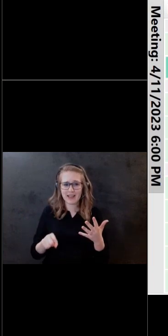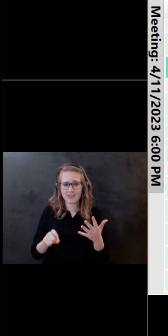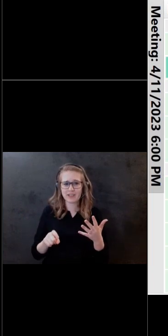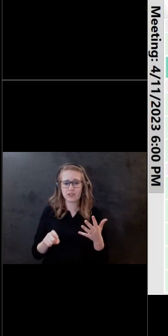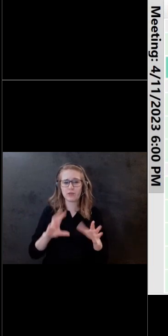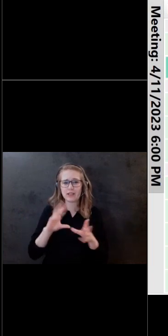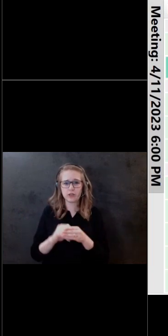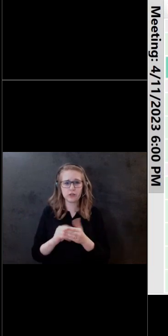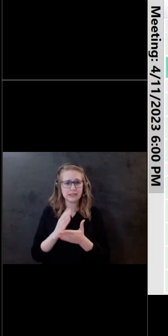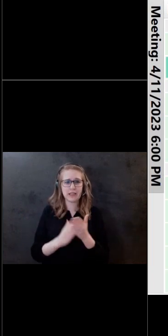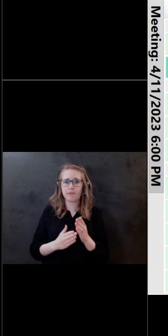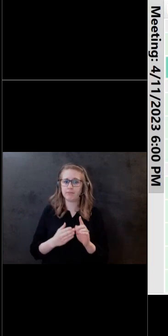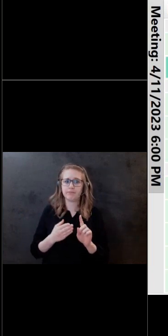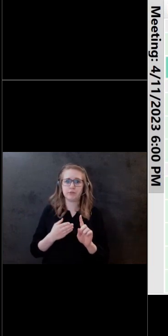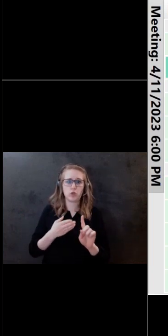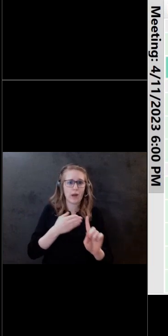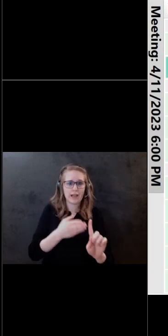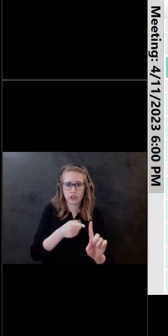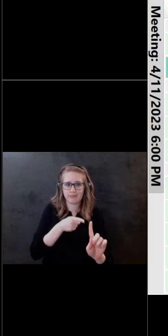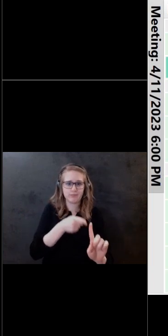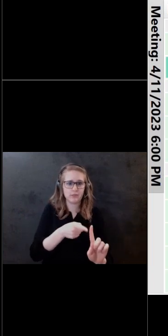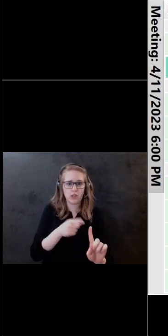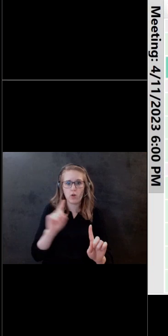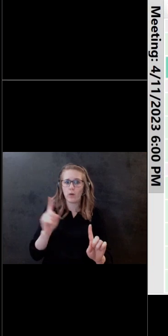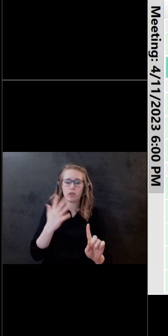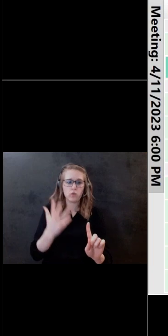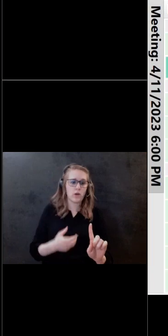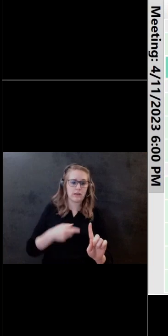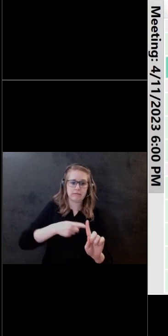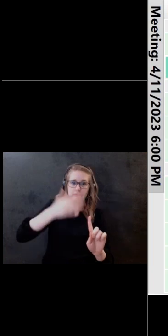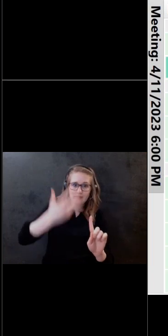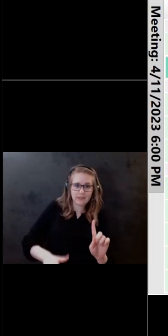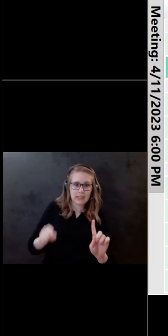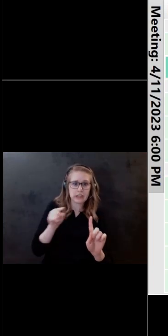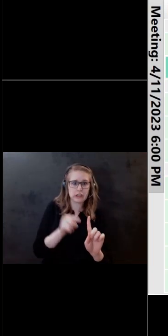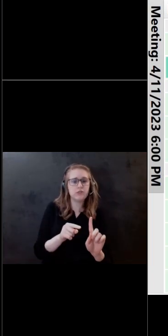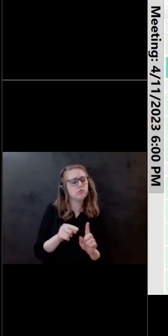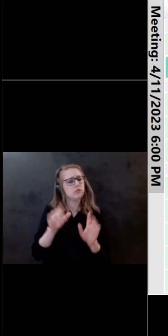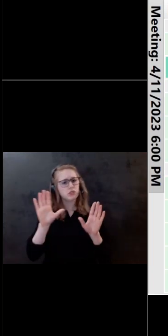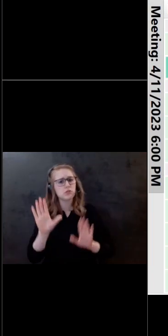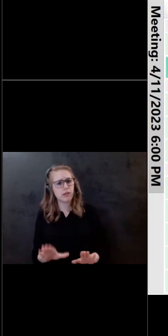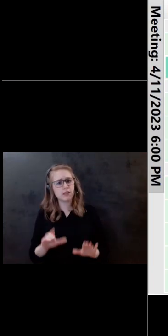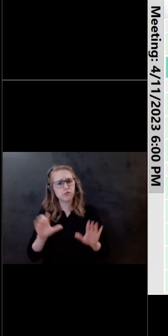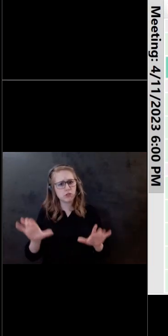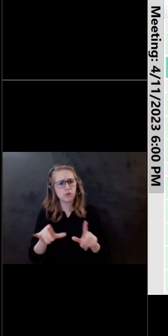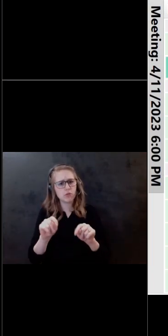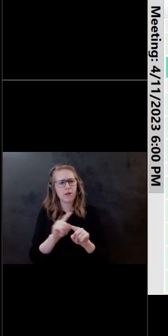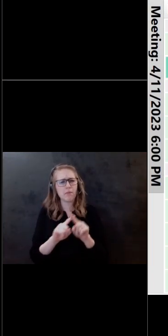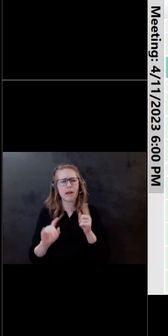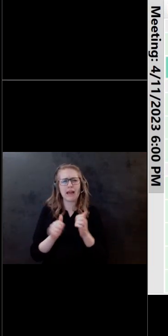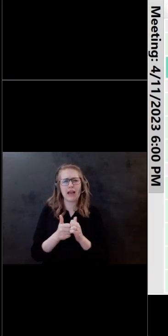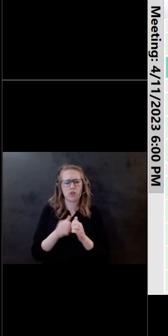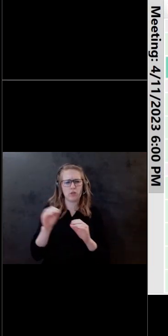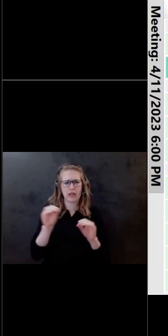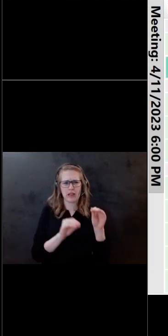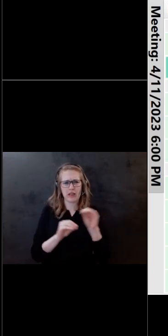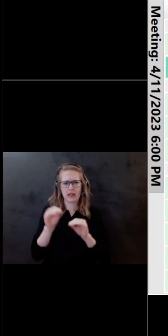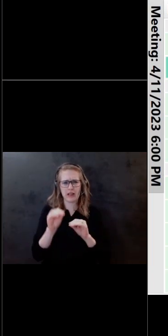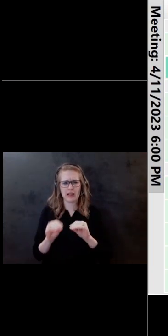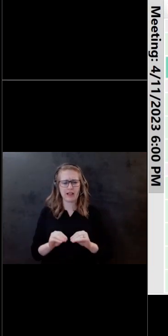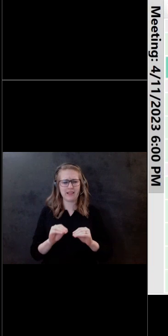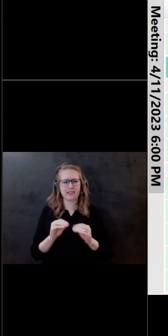some direction, you know, where you want to be when you're done. And this is great, you should do it, but how are you going to fill in all these pieces and these